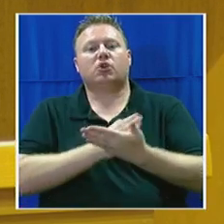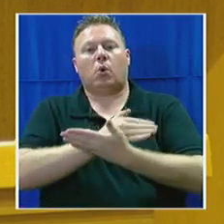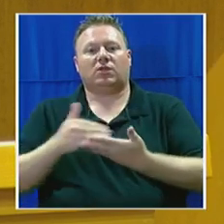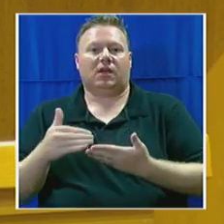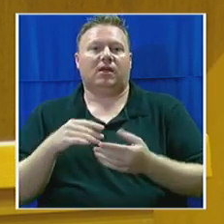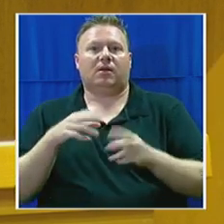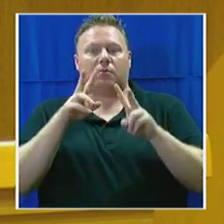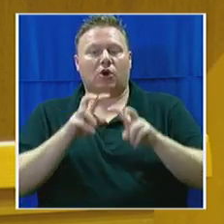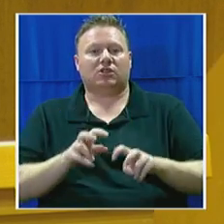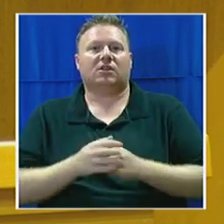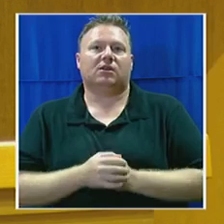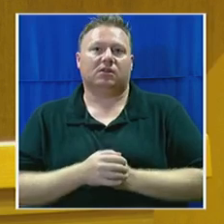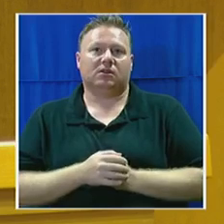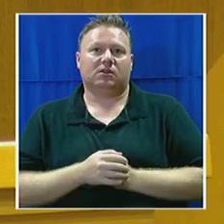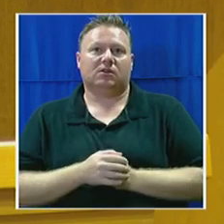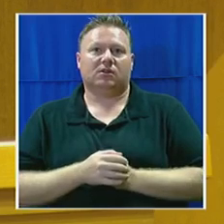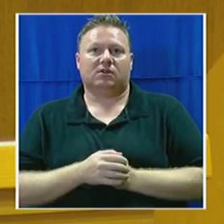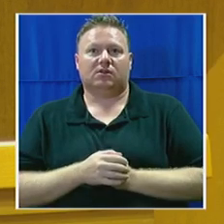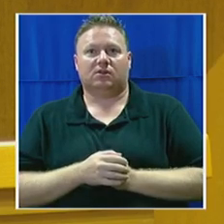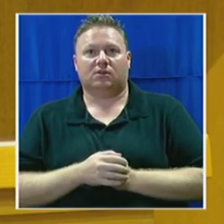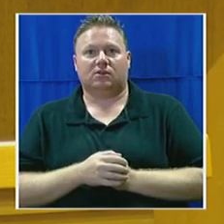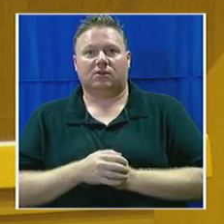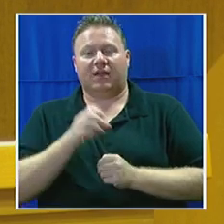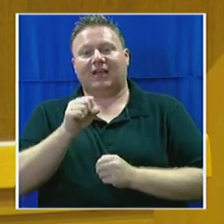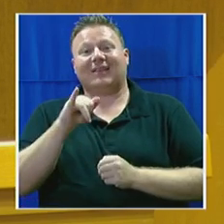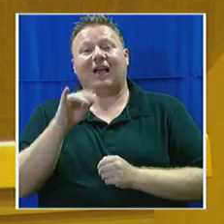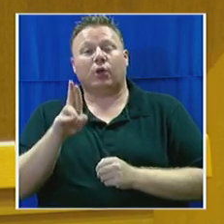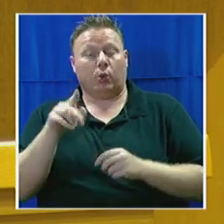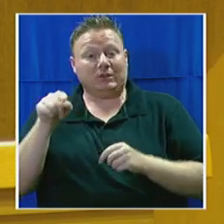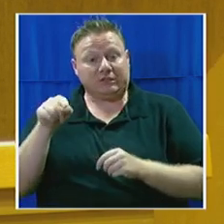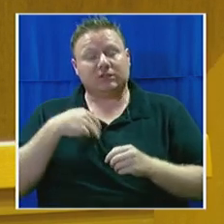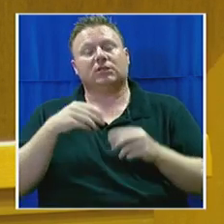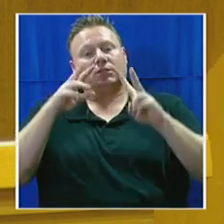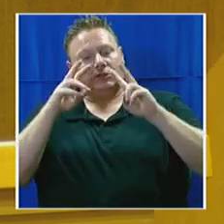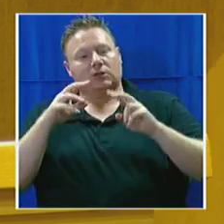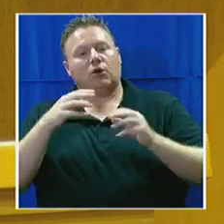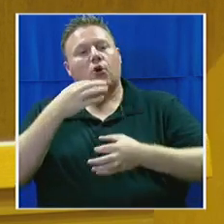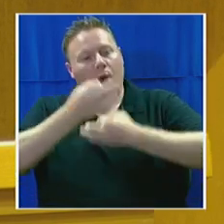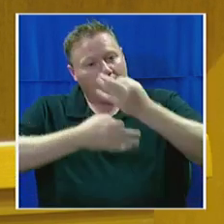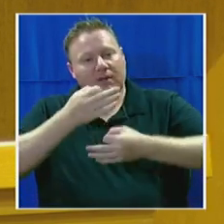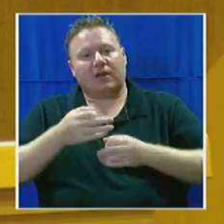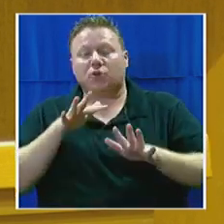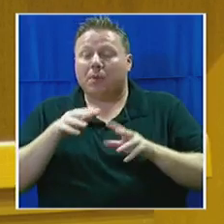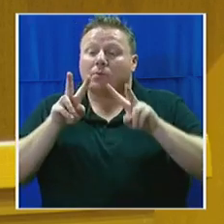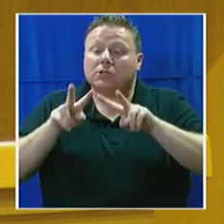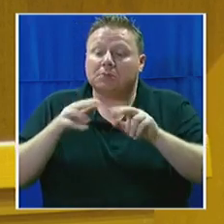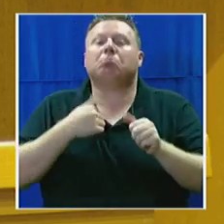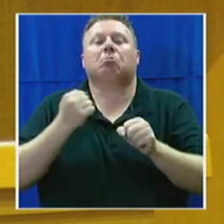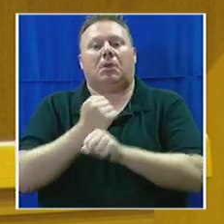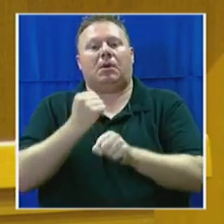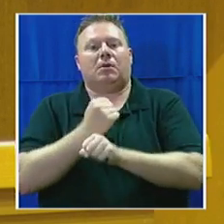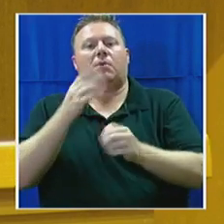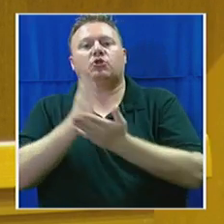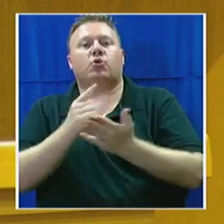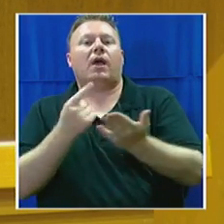the implementation of all the recommendations from SIU. That can at least ease one of the problems